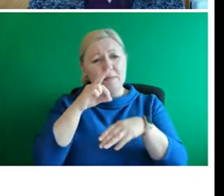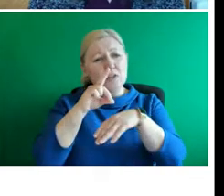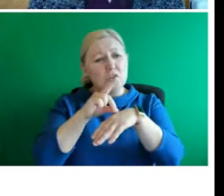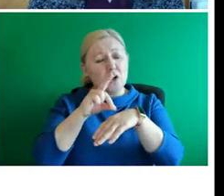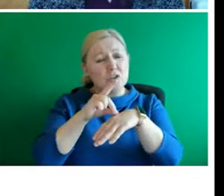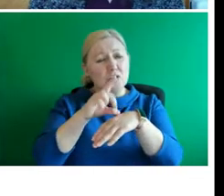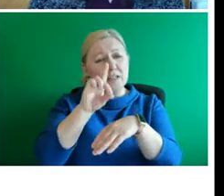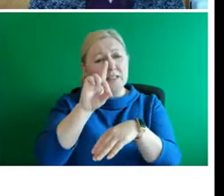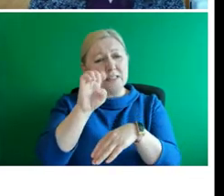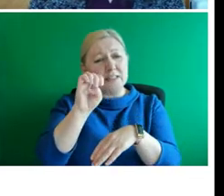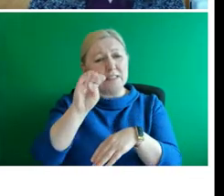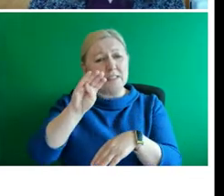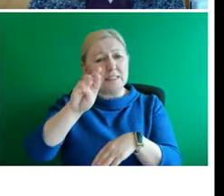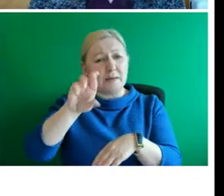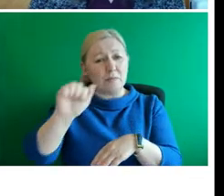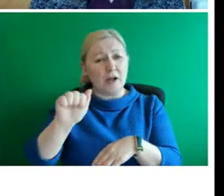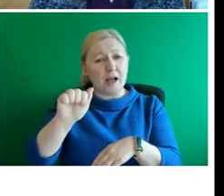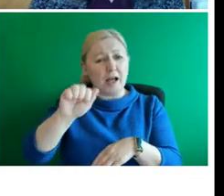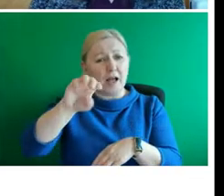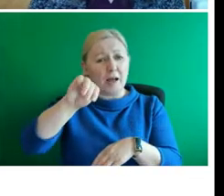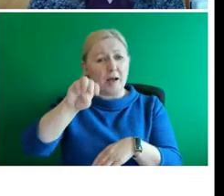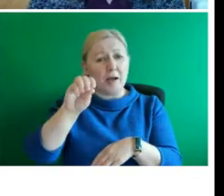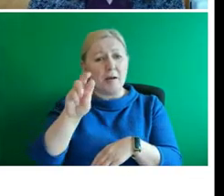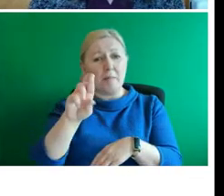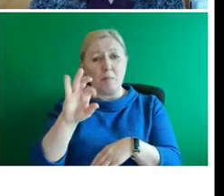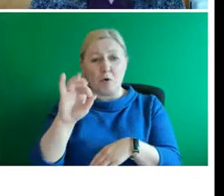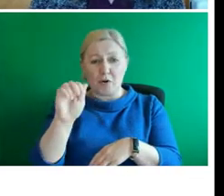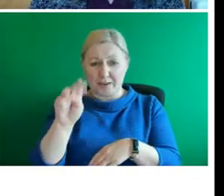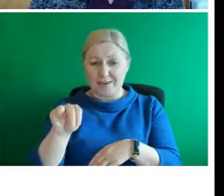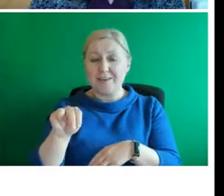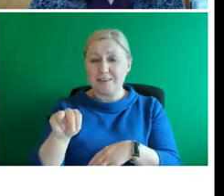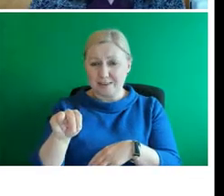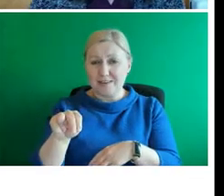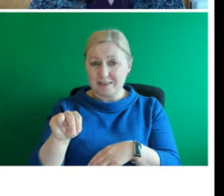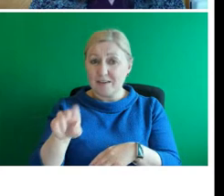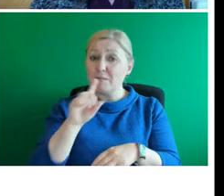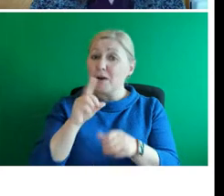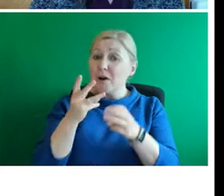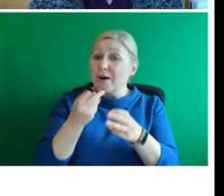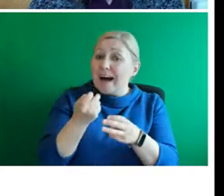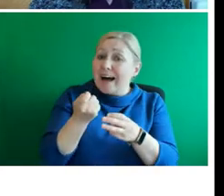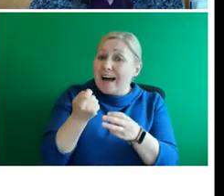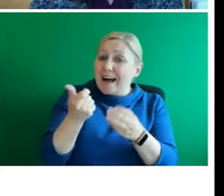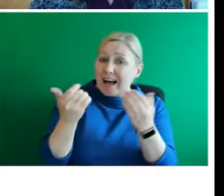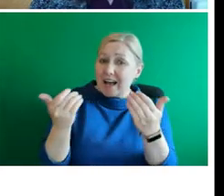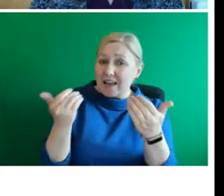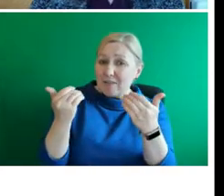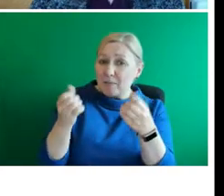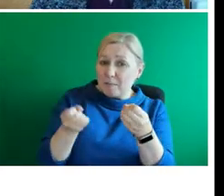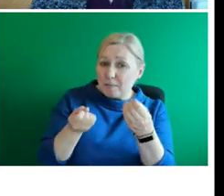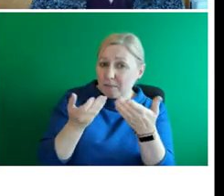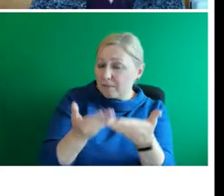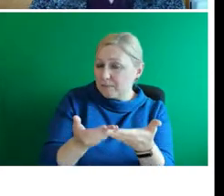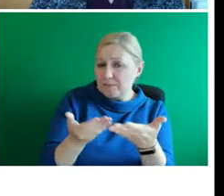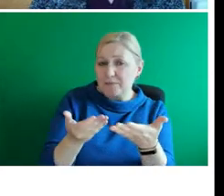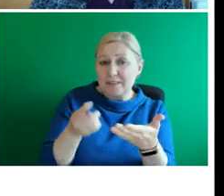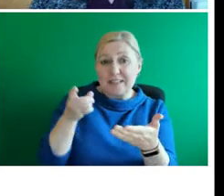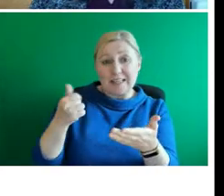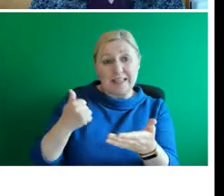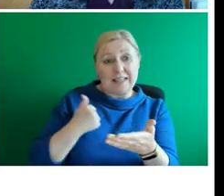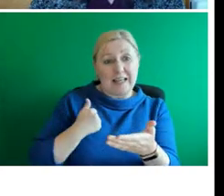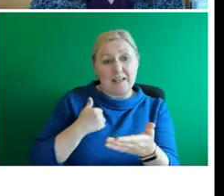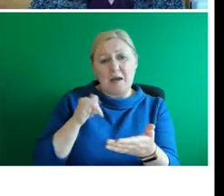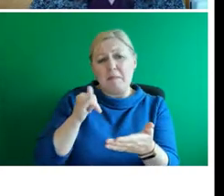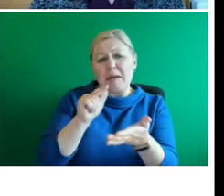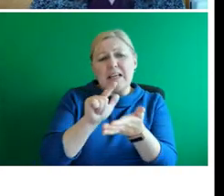rural Canada and Saskatchewan, just to give some context, in Canada, about 17% of the population lives rural,